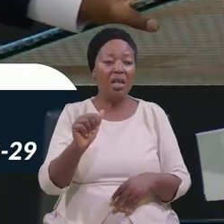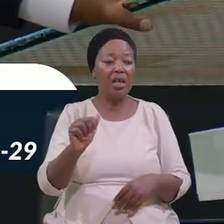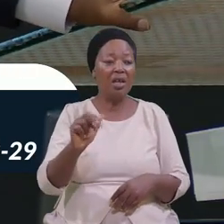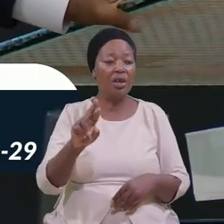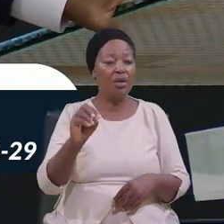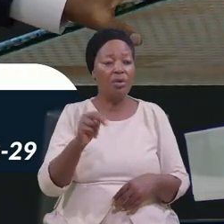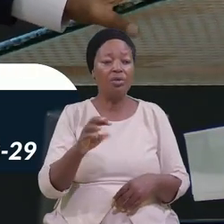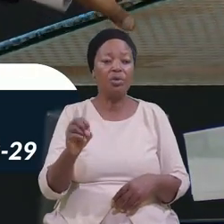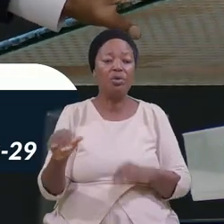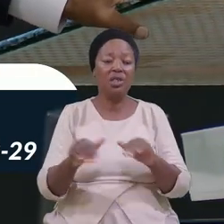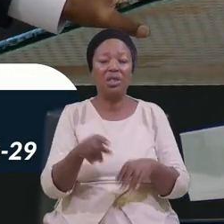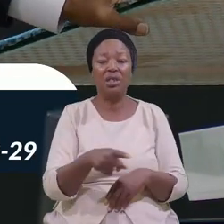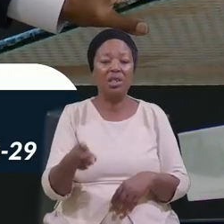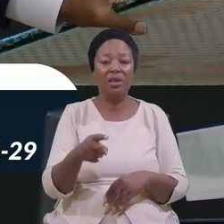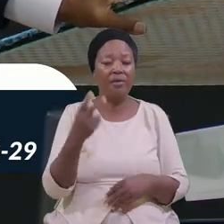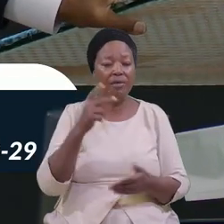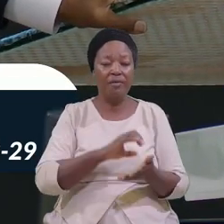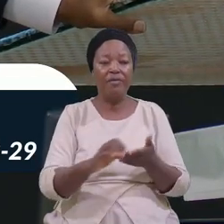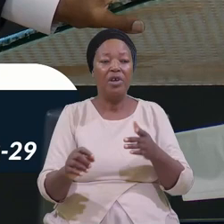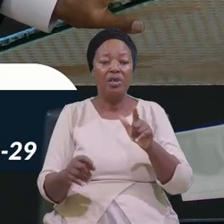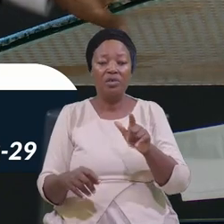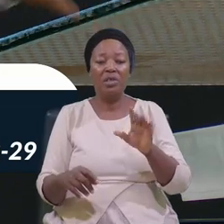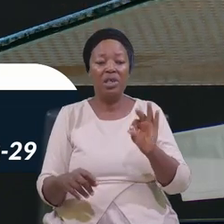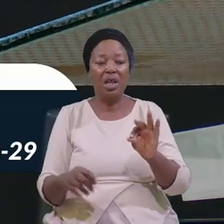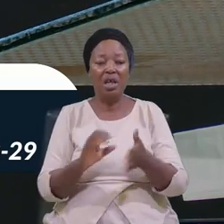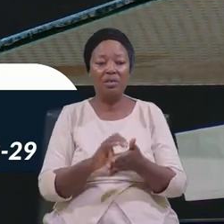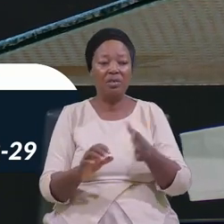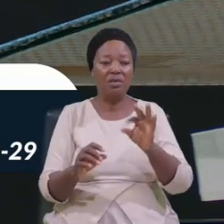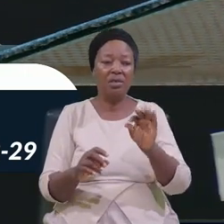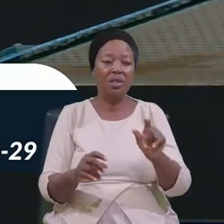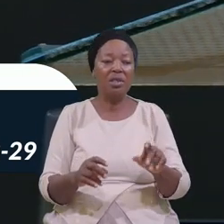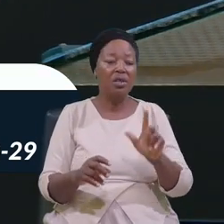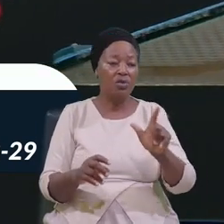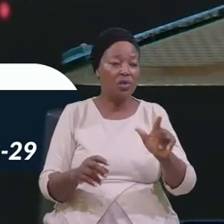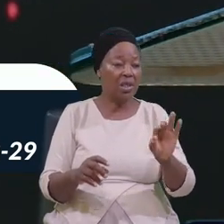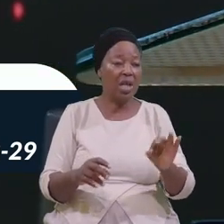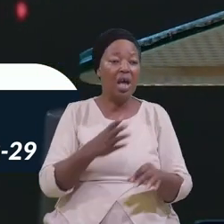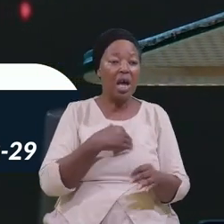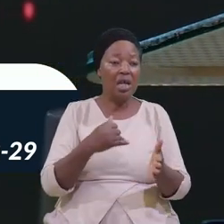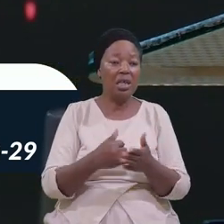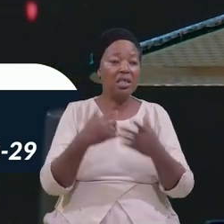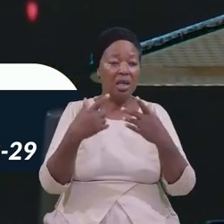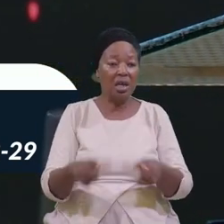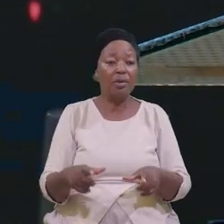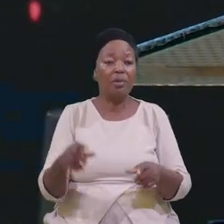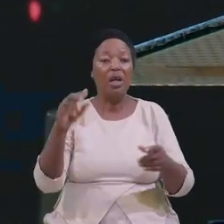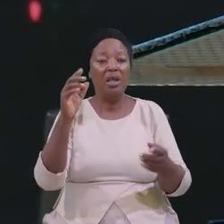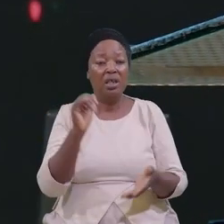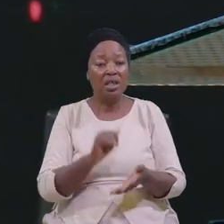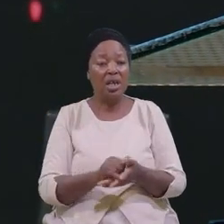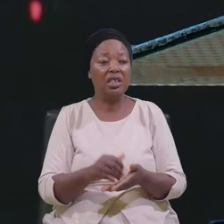did they. Look at verse 29. In verse 29, and it came to pass that